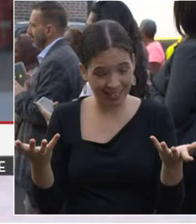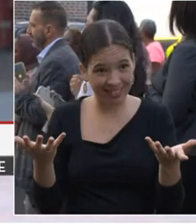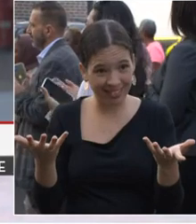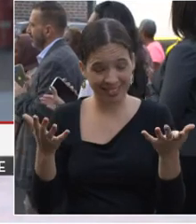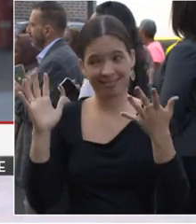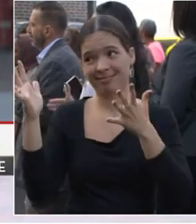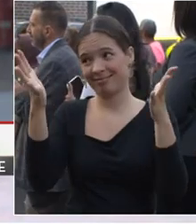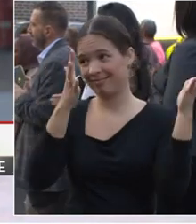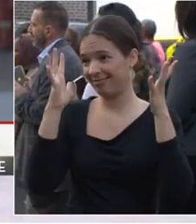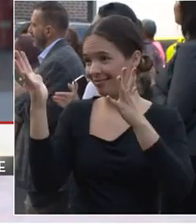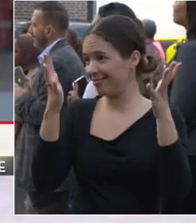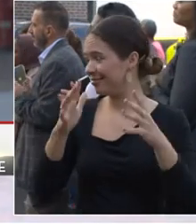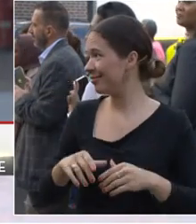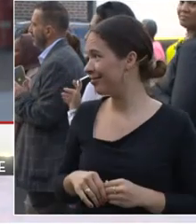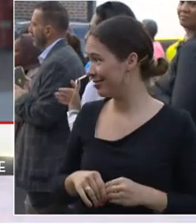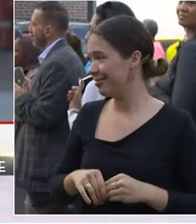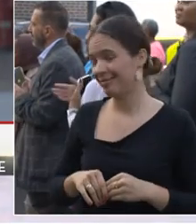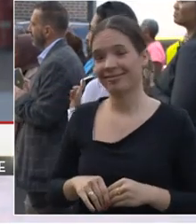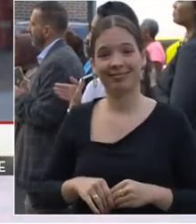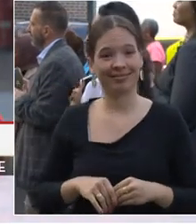Yes.